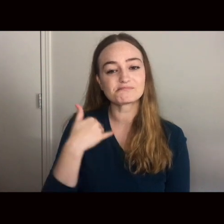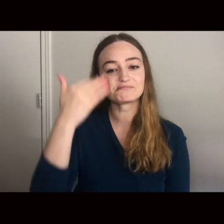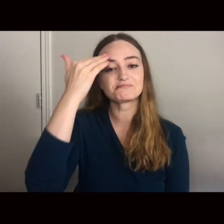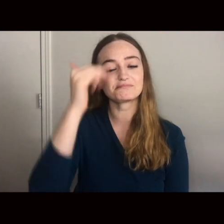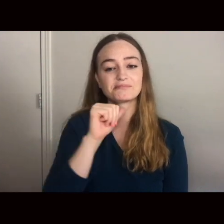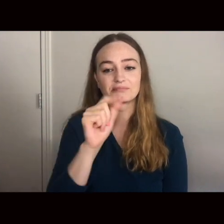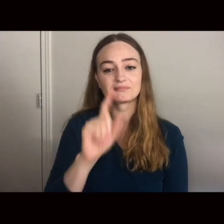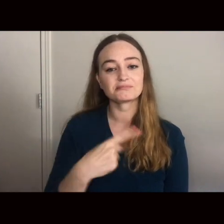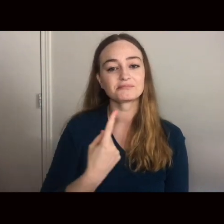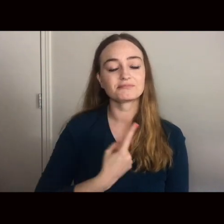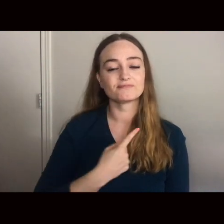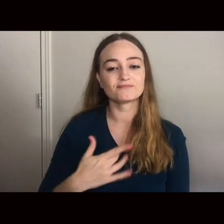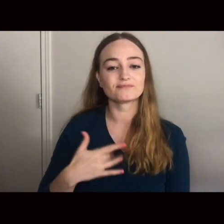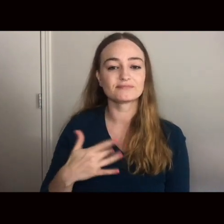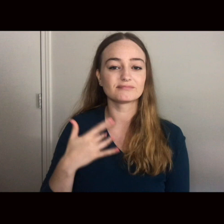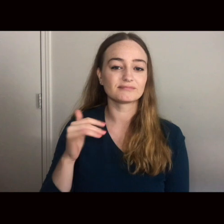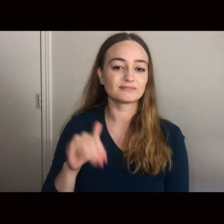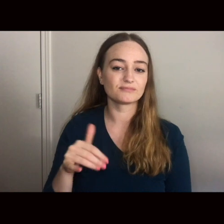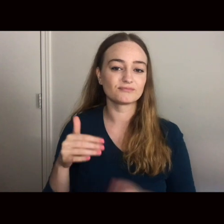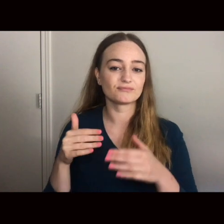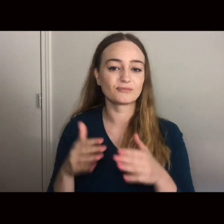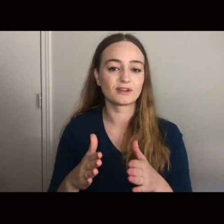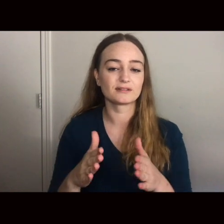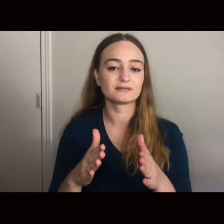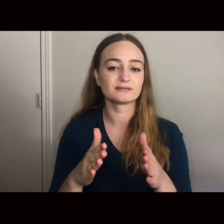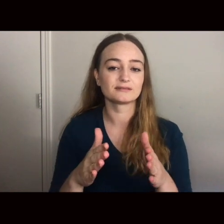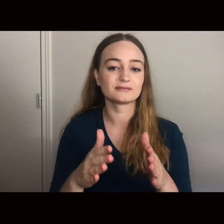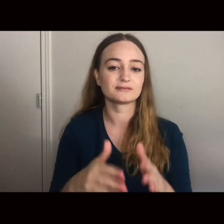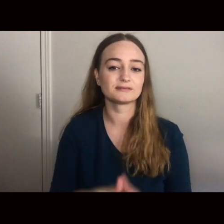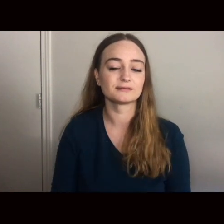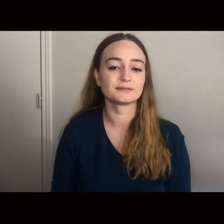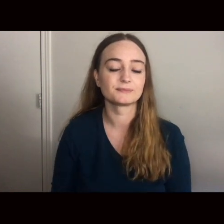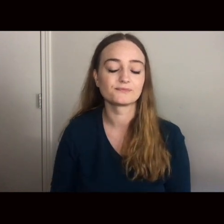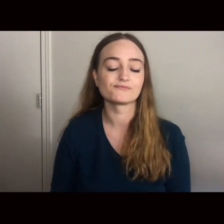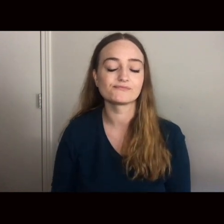hey. No, I'm not the only person who feels this way.